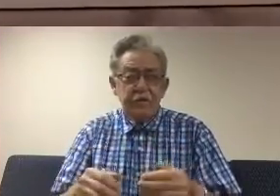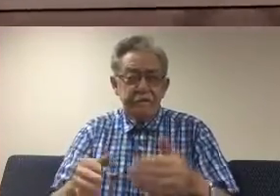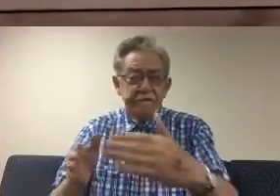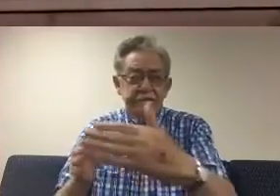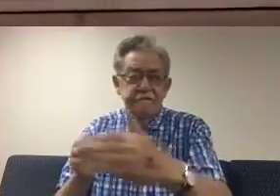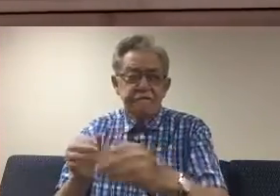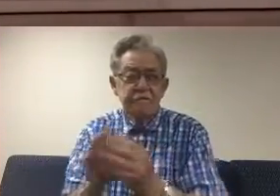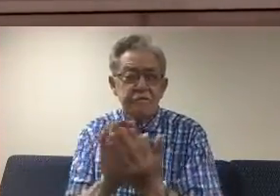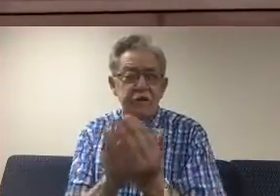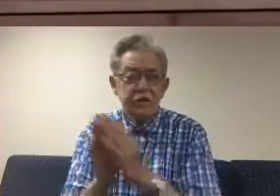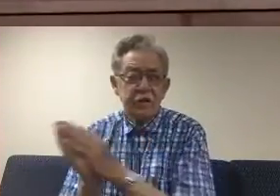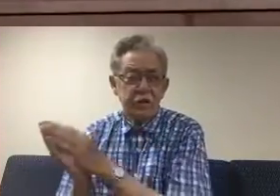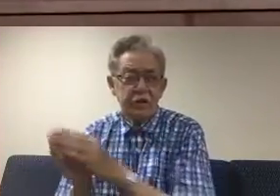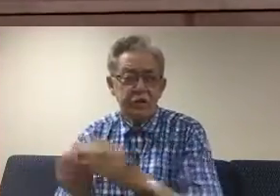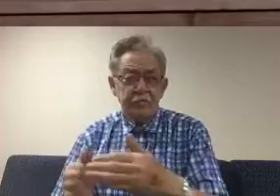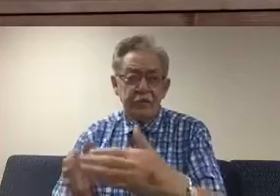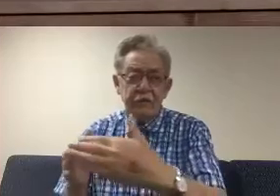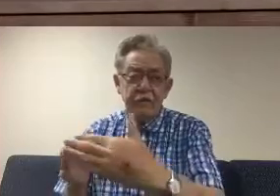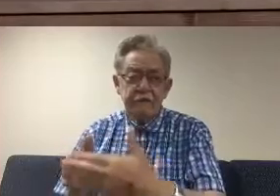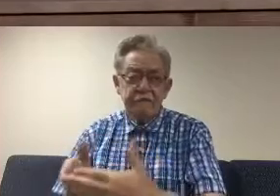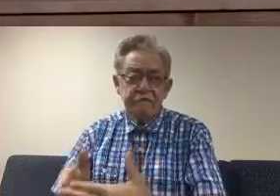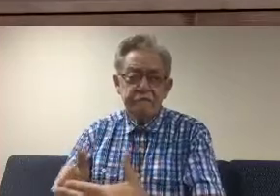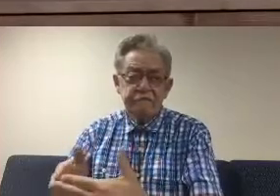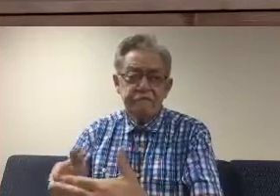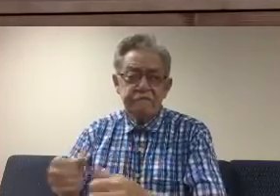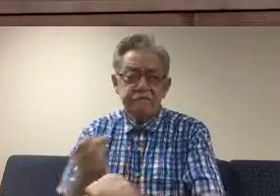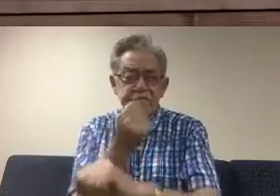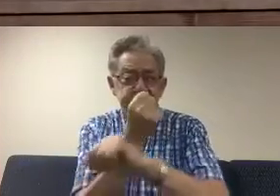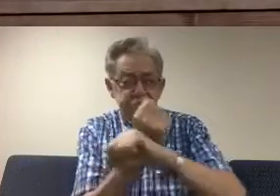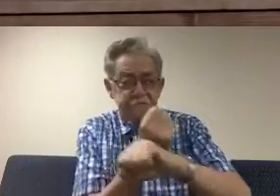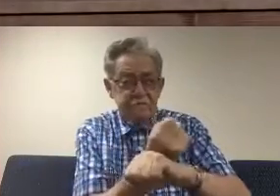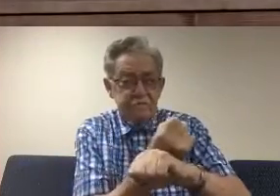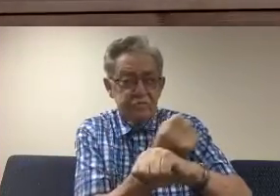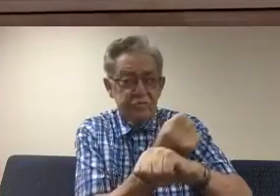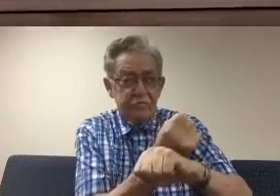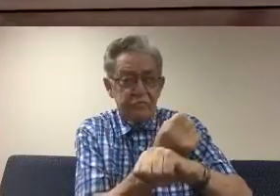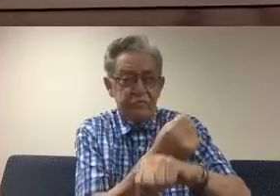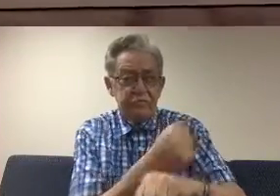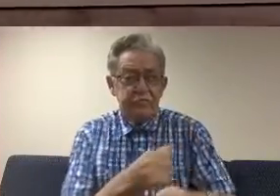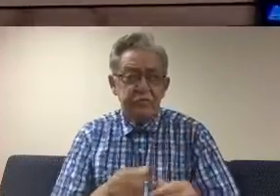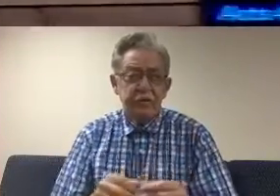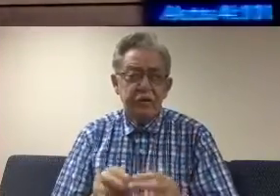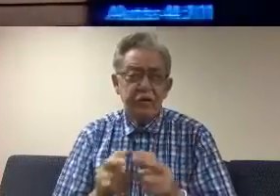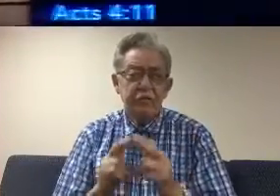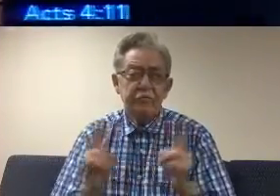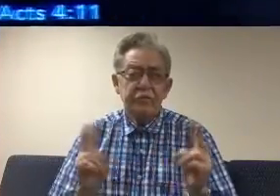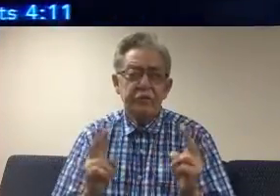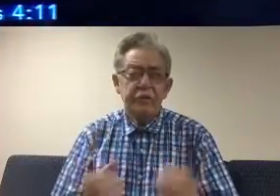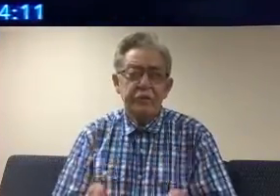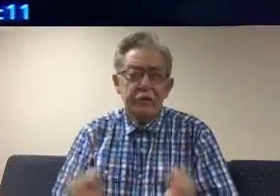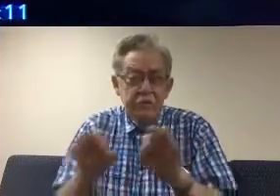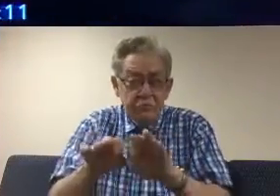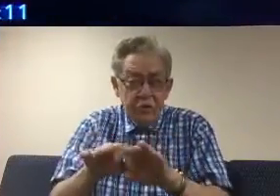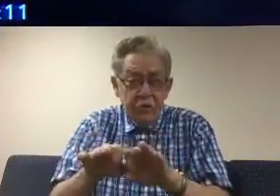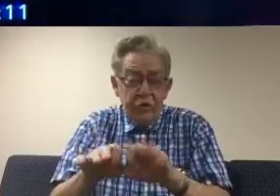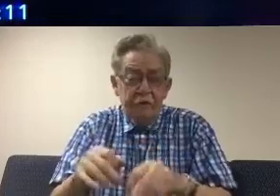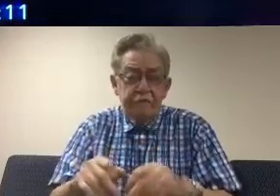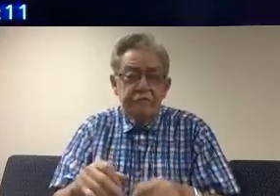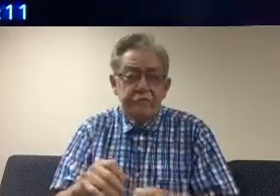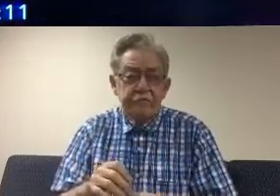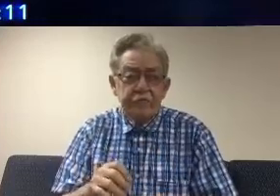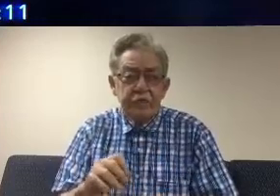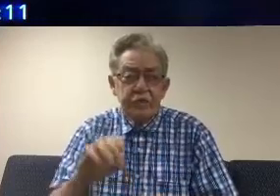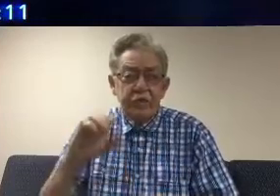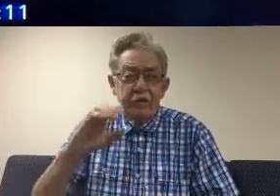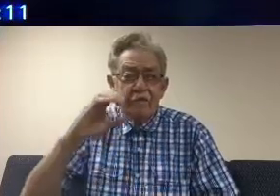Now, that let's don't get past that, because that is such a vital verse for us that Luke includes. Because